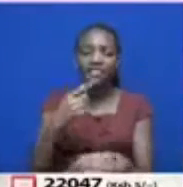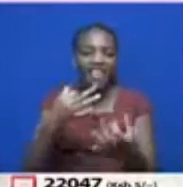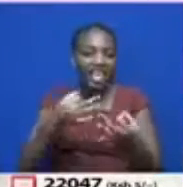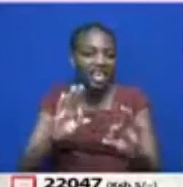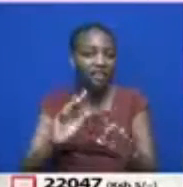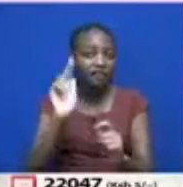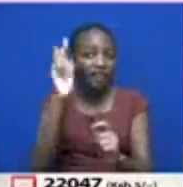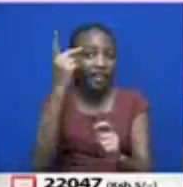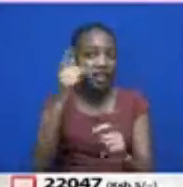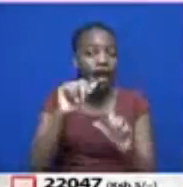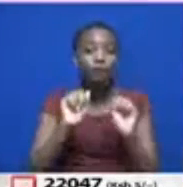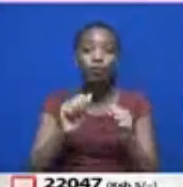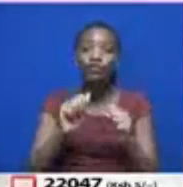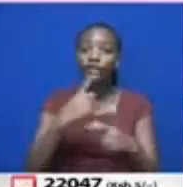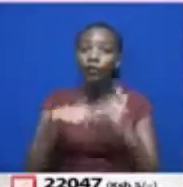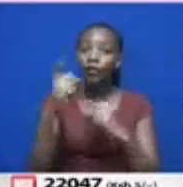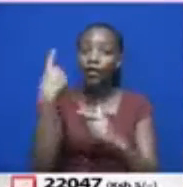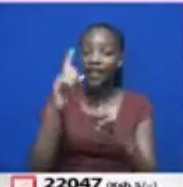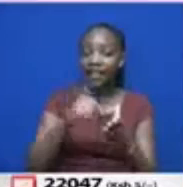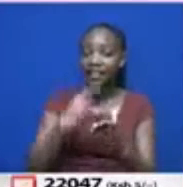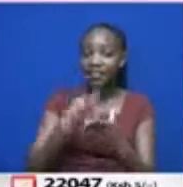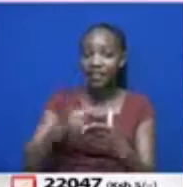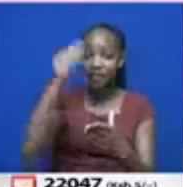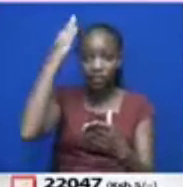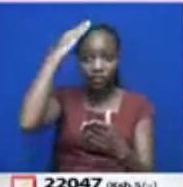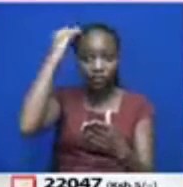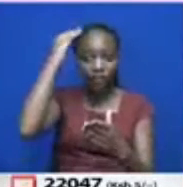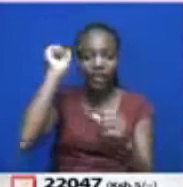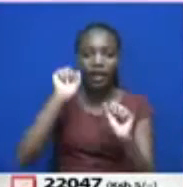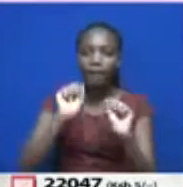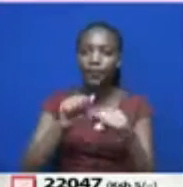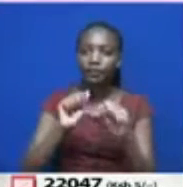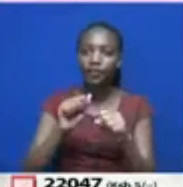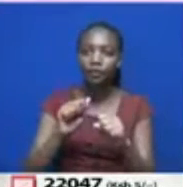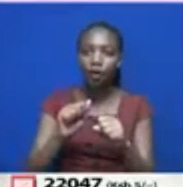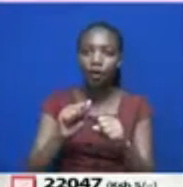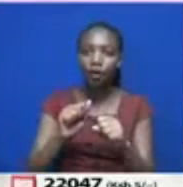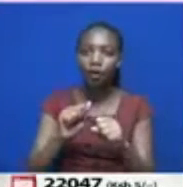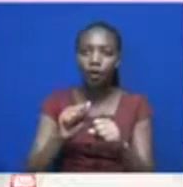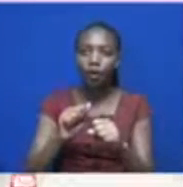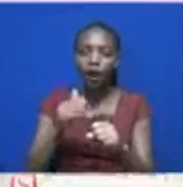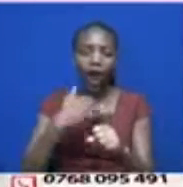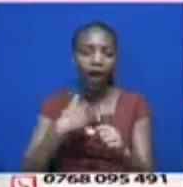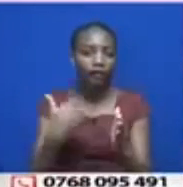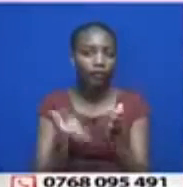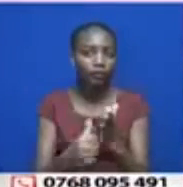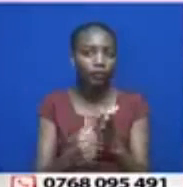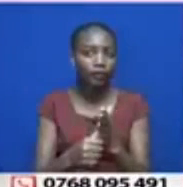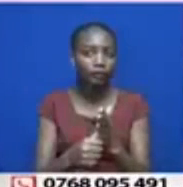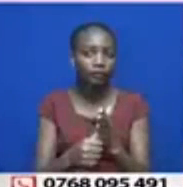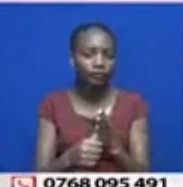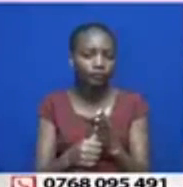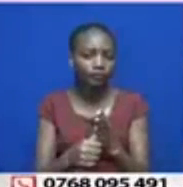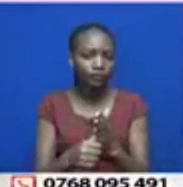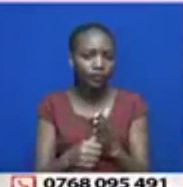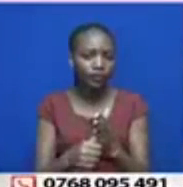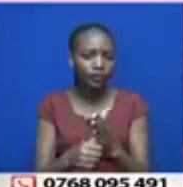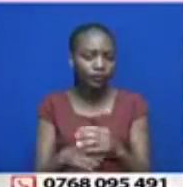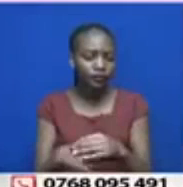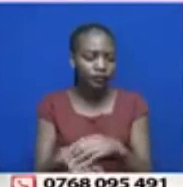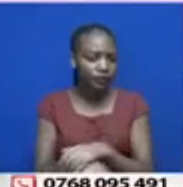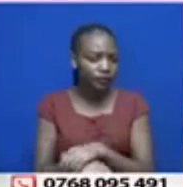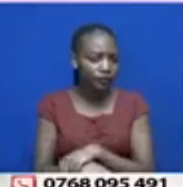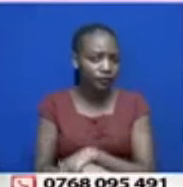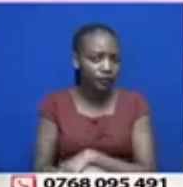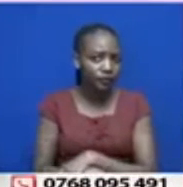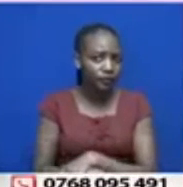itachukua kiti hiki, basi Somalia itakuwa katika hali ya hatari ya kuweza kupoteza tu mengi.